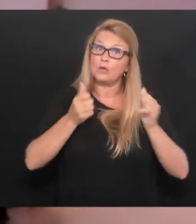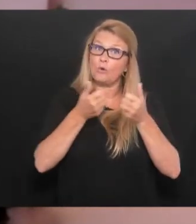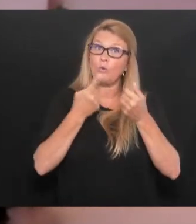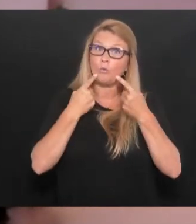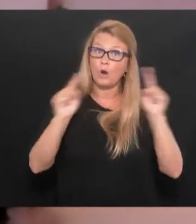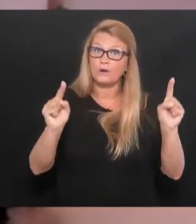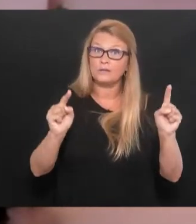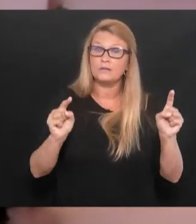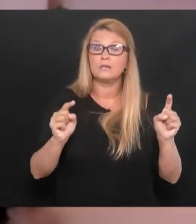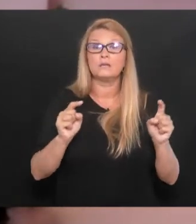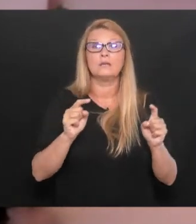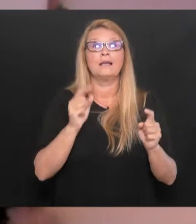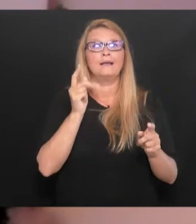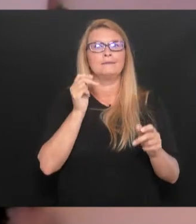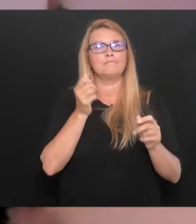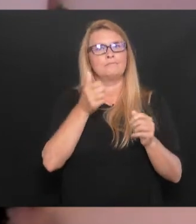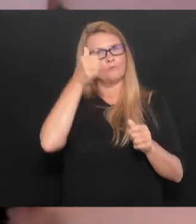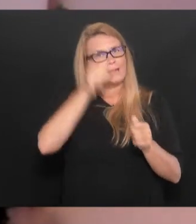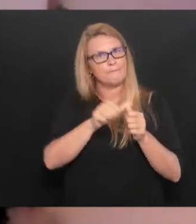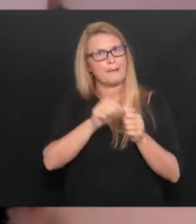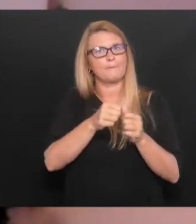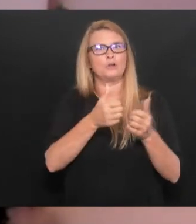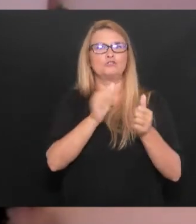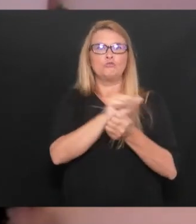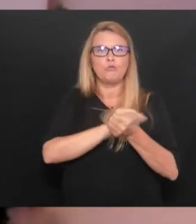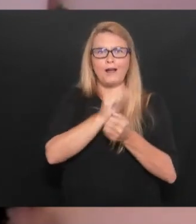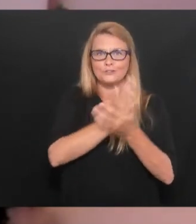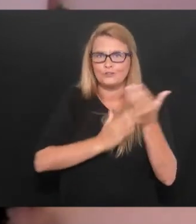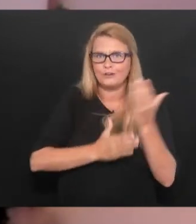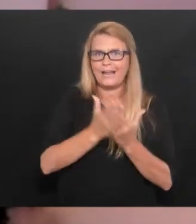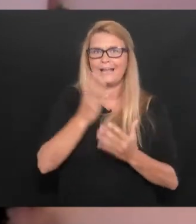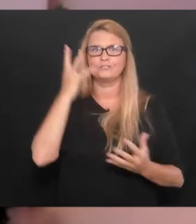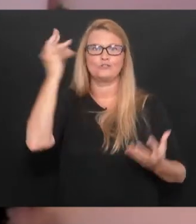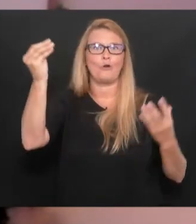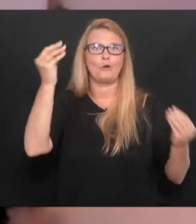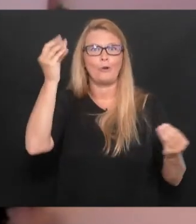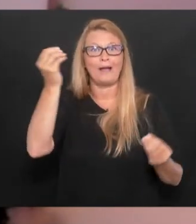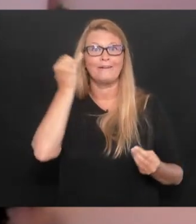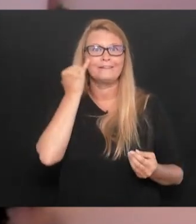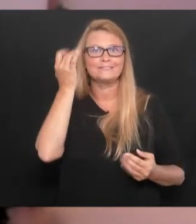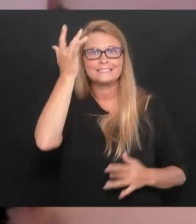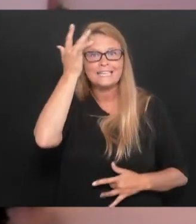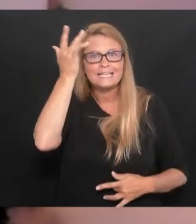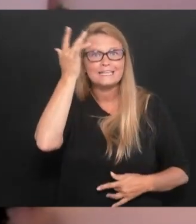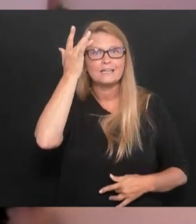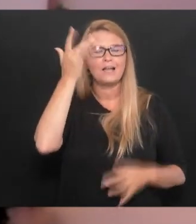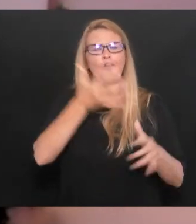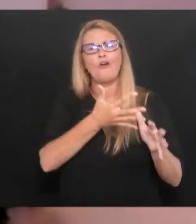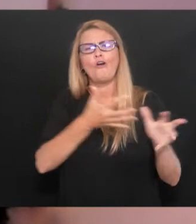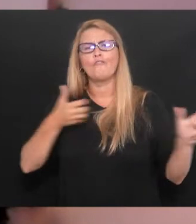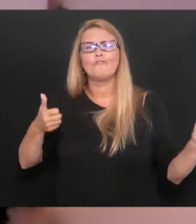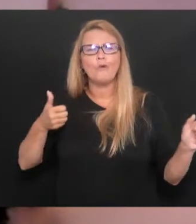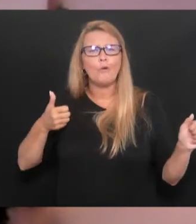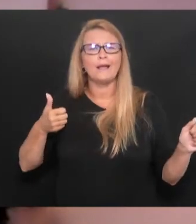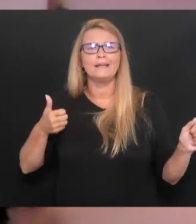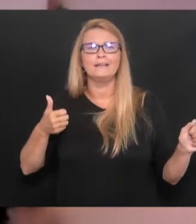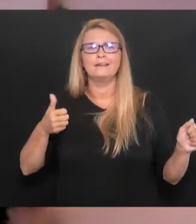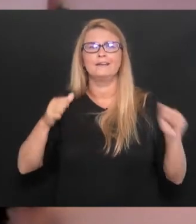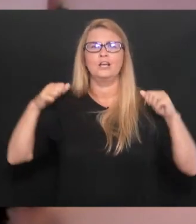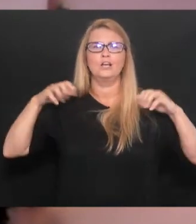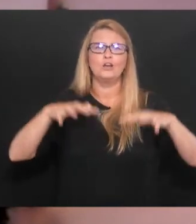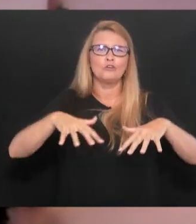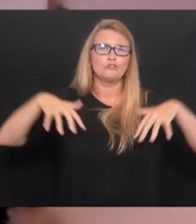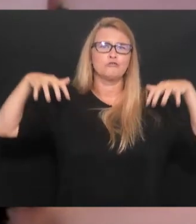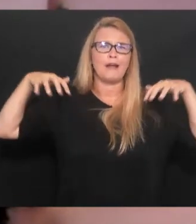protective things, keeping your distance, washing your hands, don't go out when you're sick, avoid huge crowds, and that's avoid huge